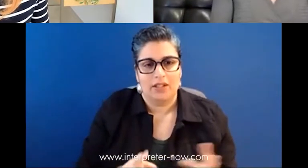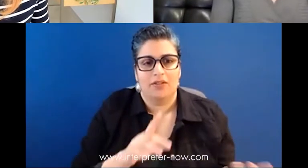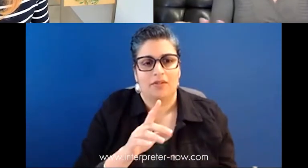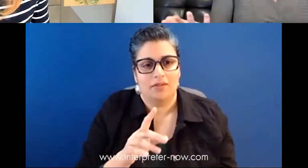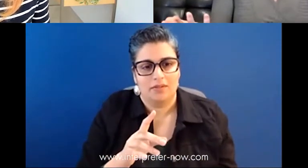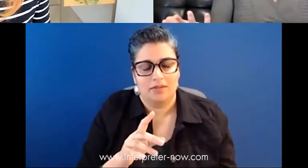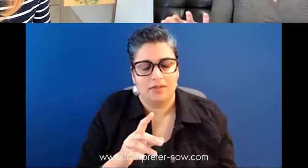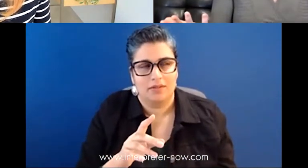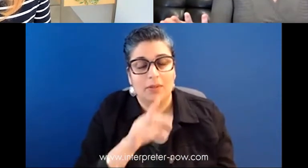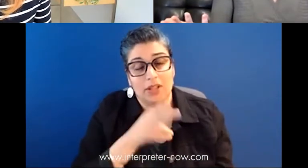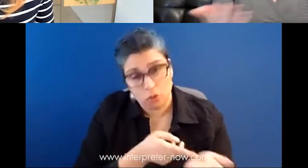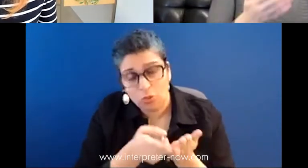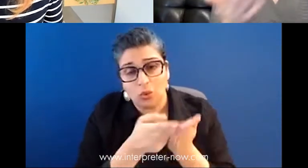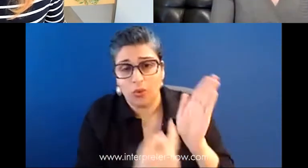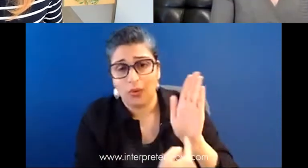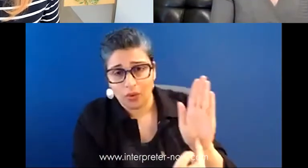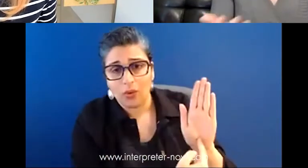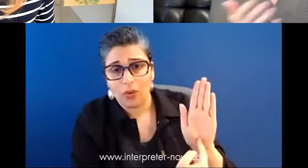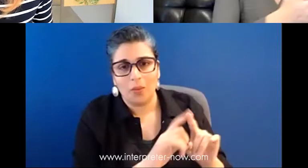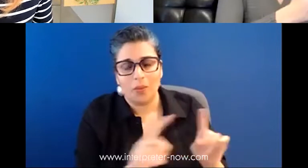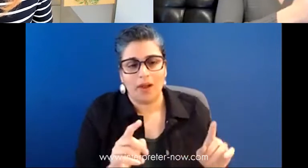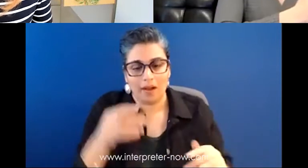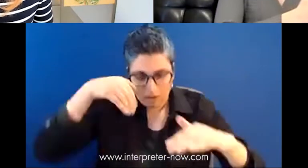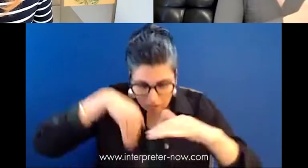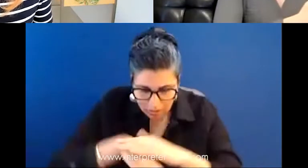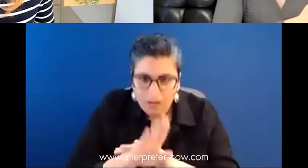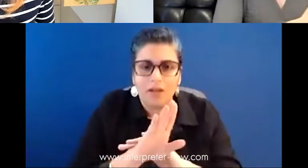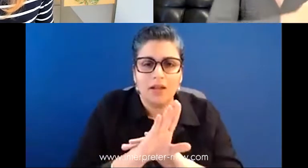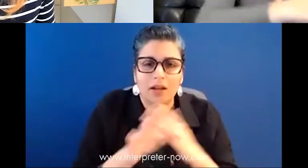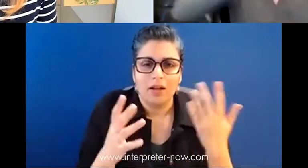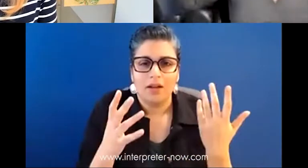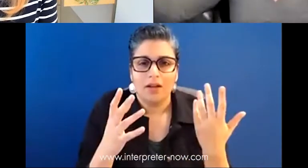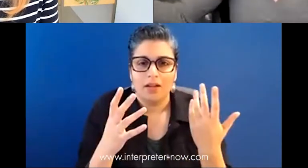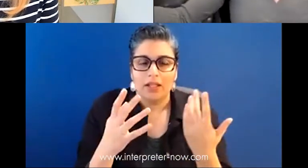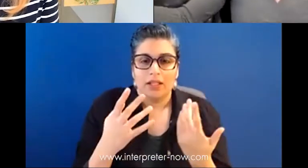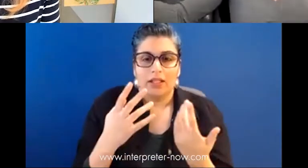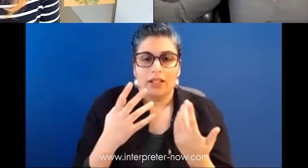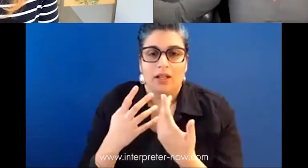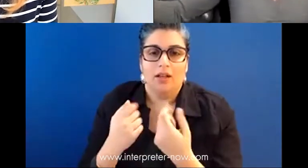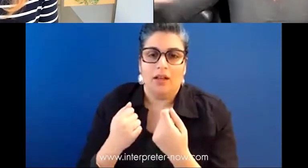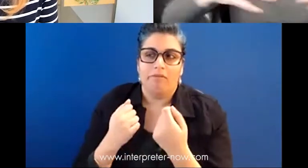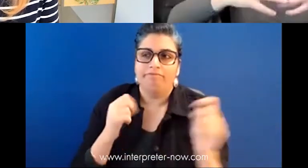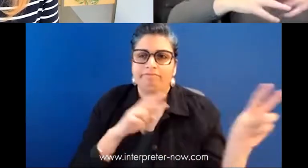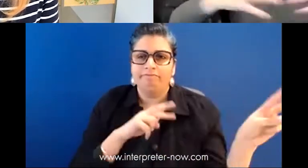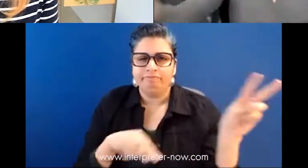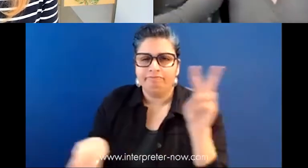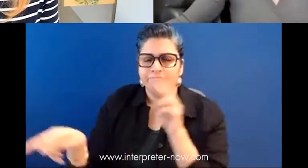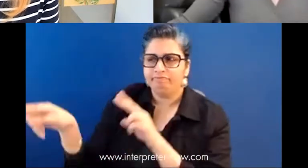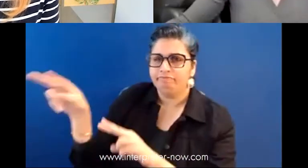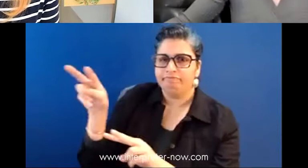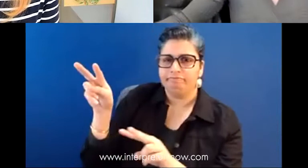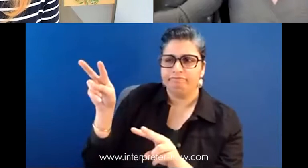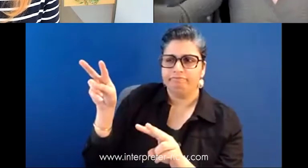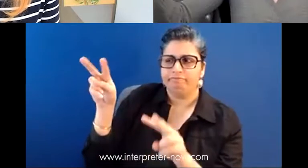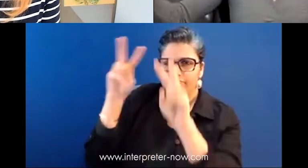enough. And I walk in and, I'm looking at their entire